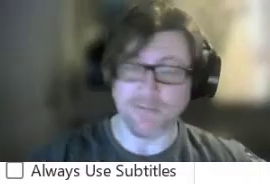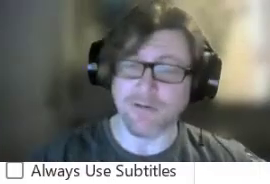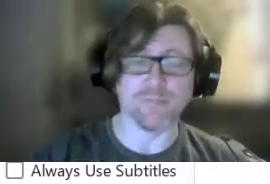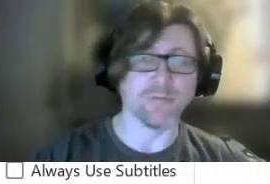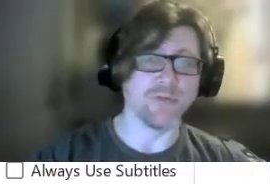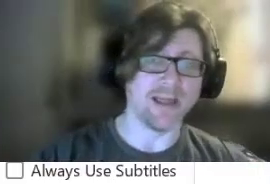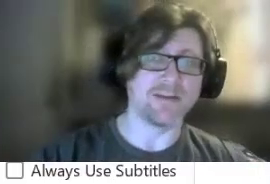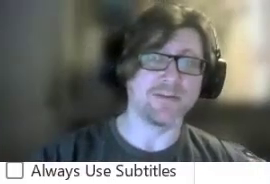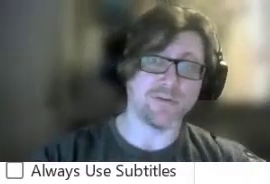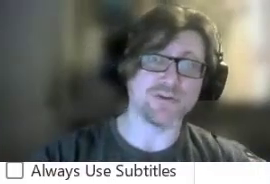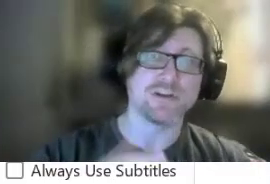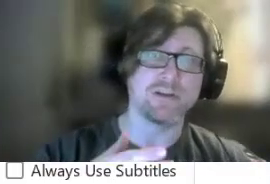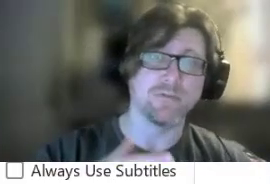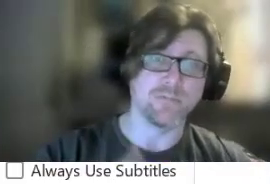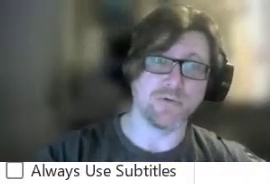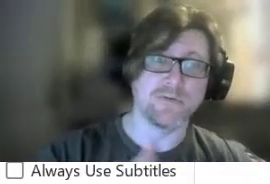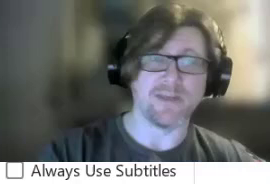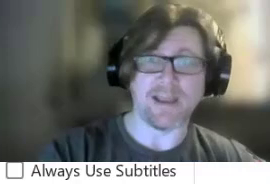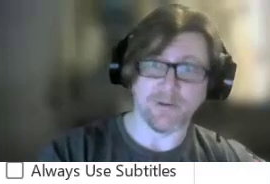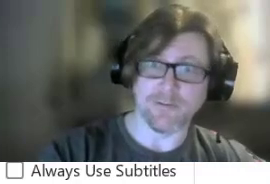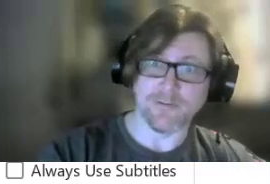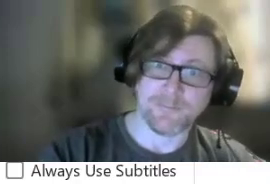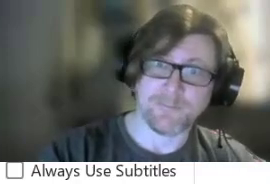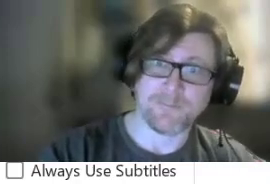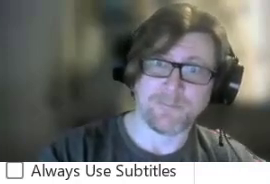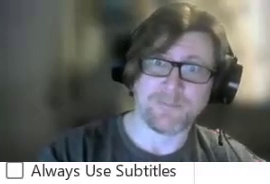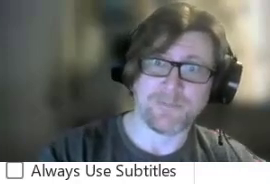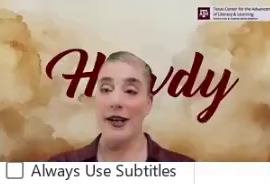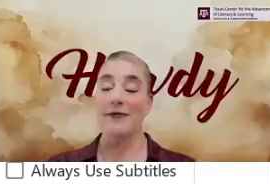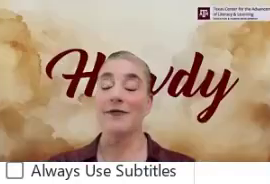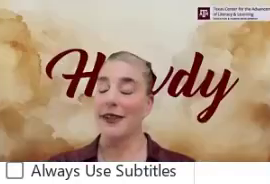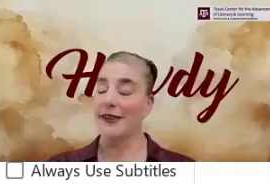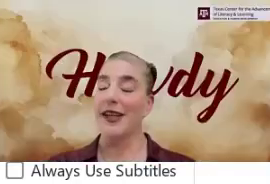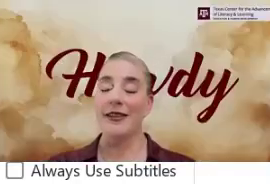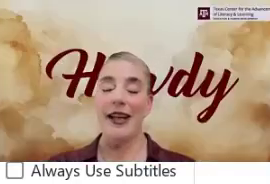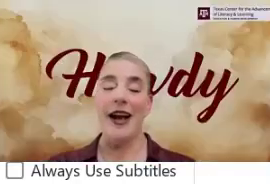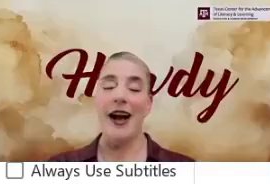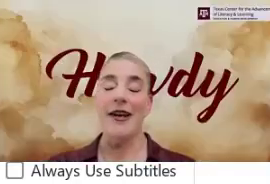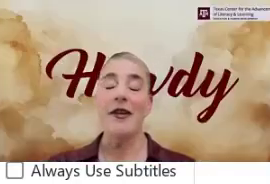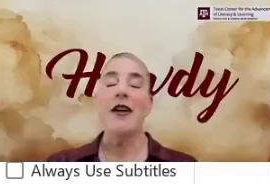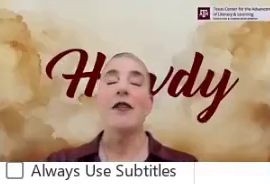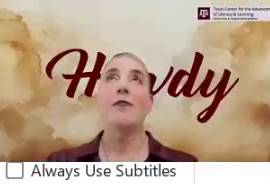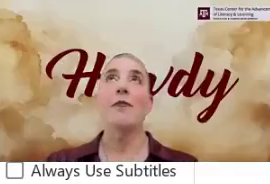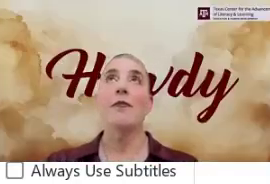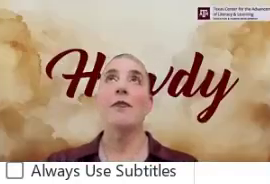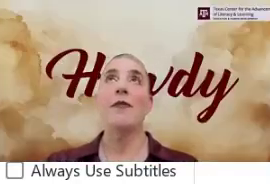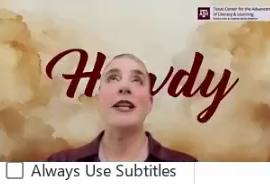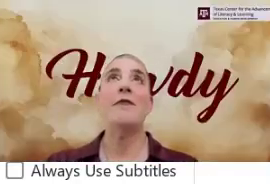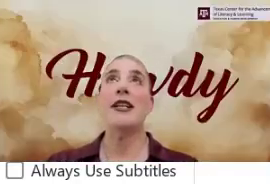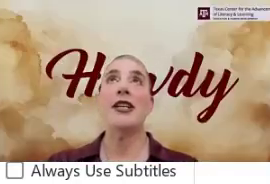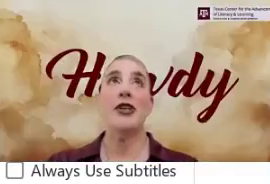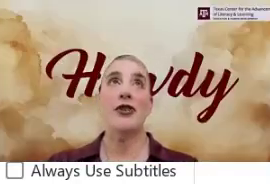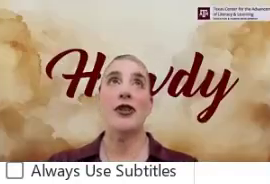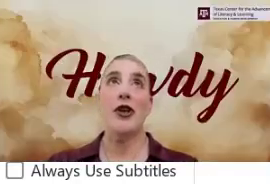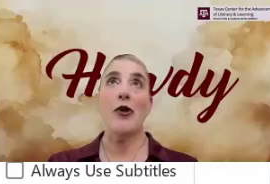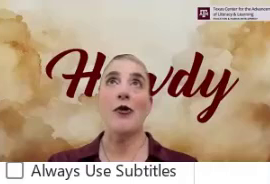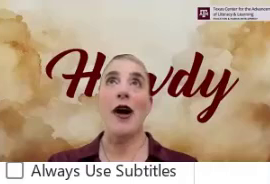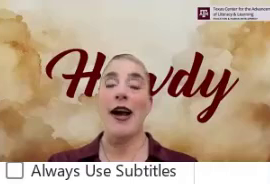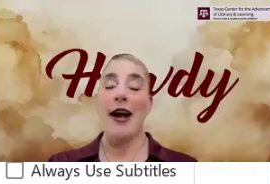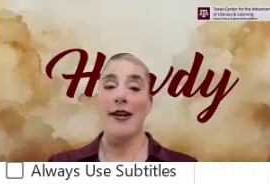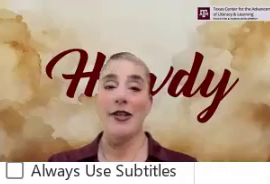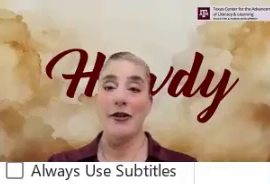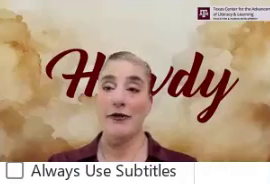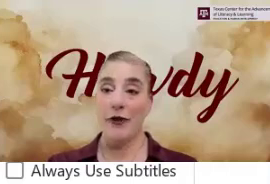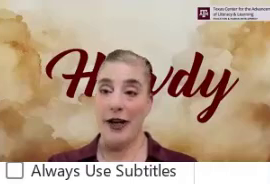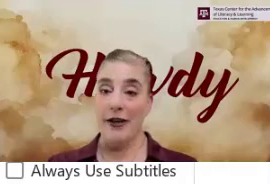was irreparable. They had to surgically remove his ankle. Right, exactly. Many years